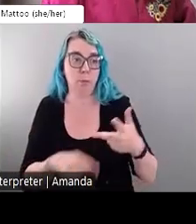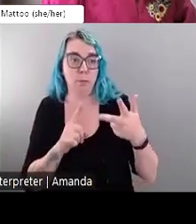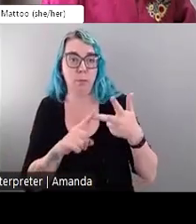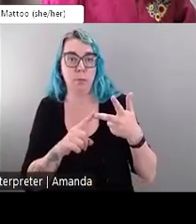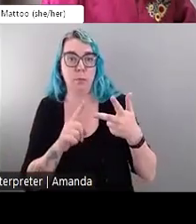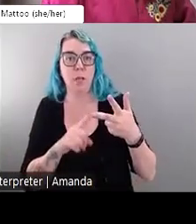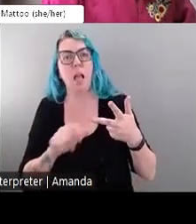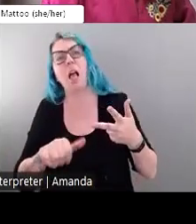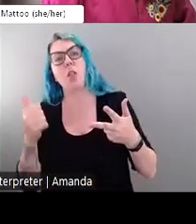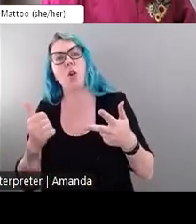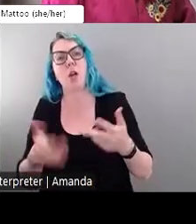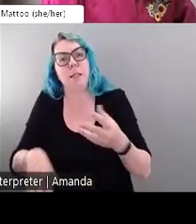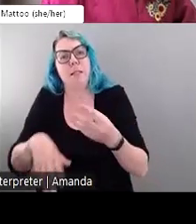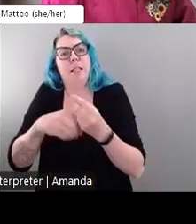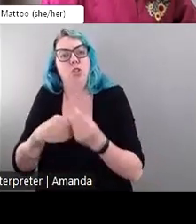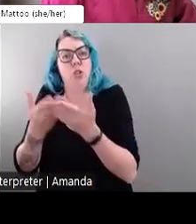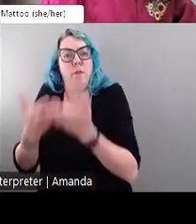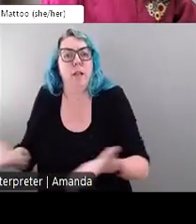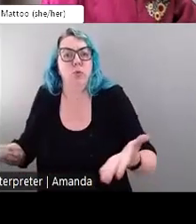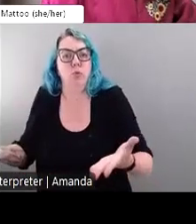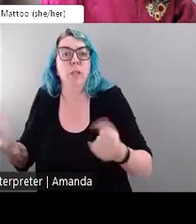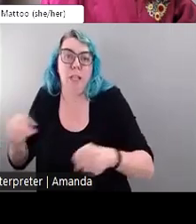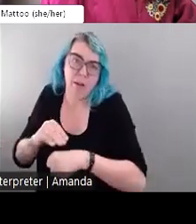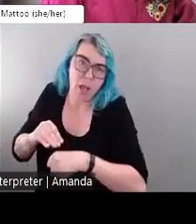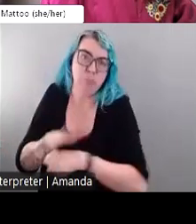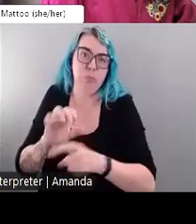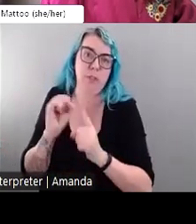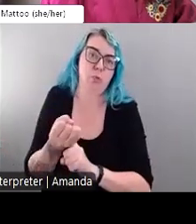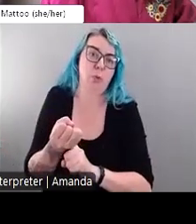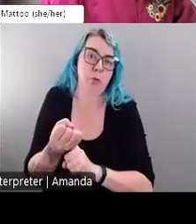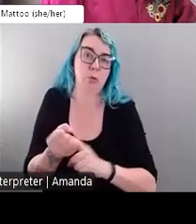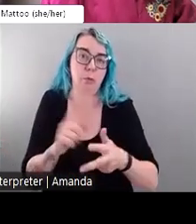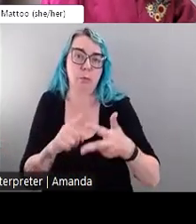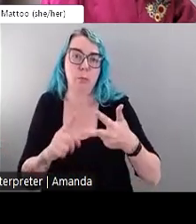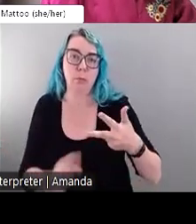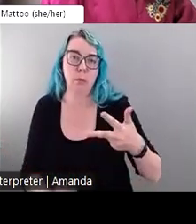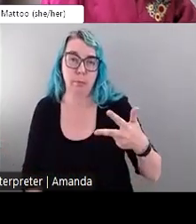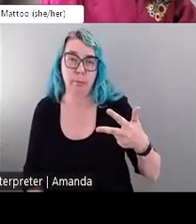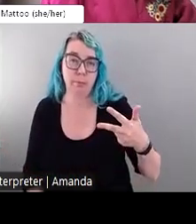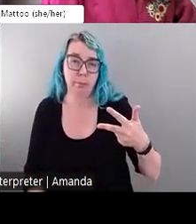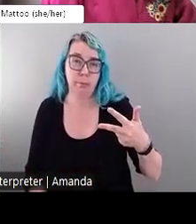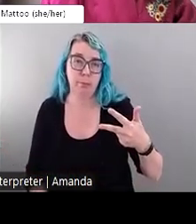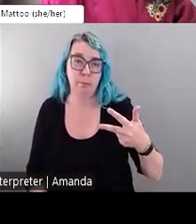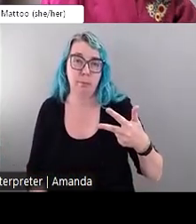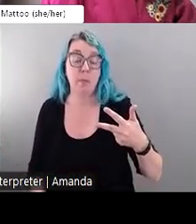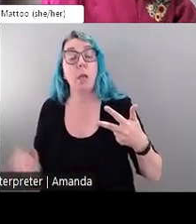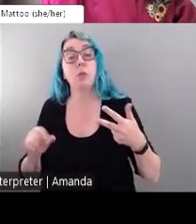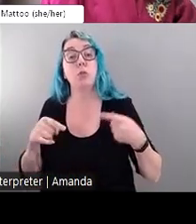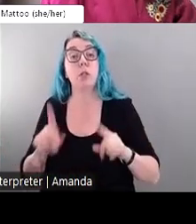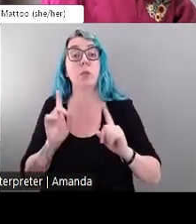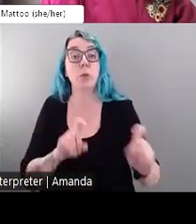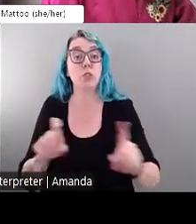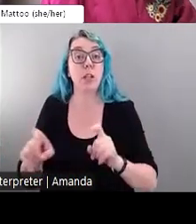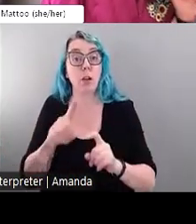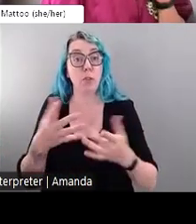or institutional risk factors that may be relevant. Also, any comments that you make during the questionnaire will appear in the comment